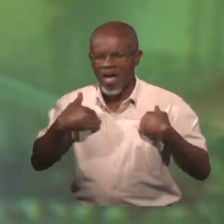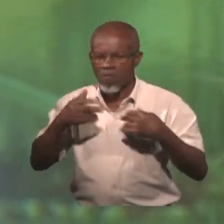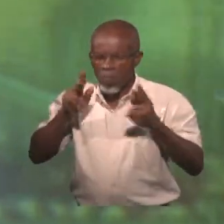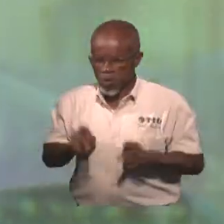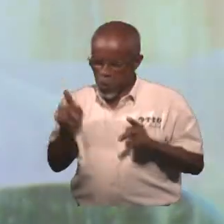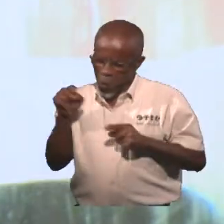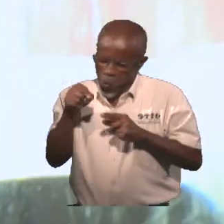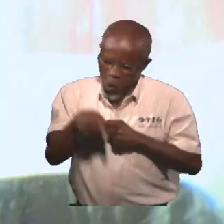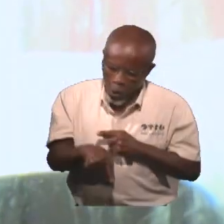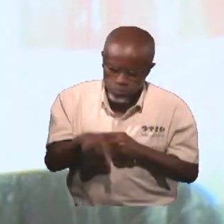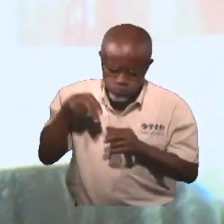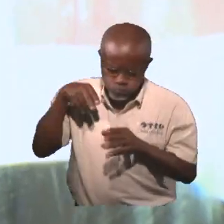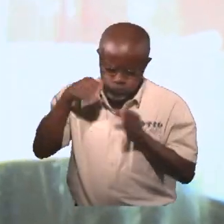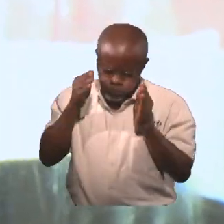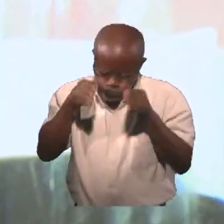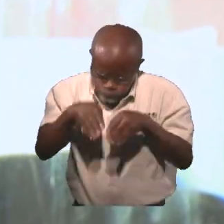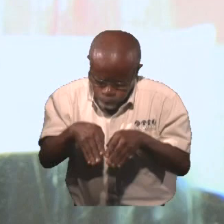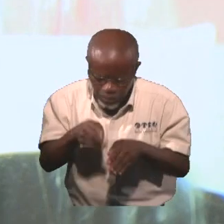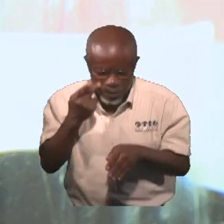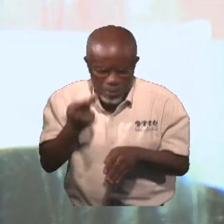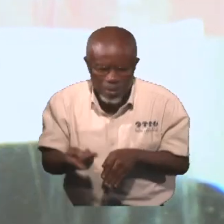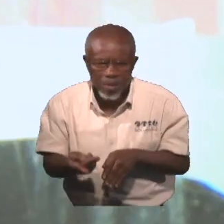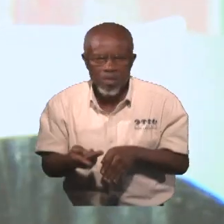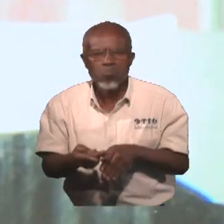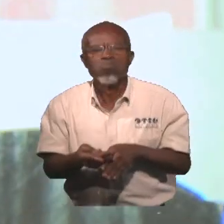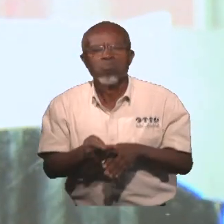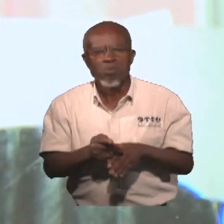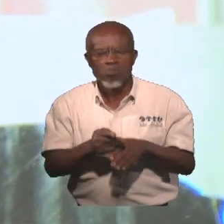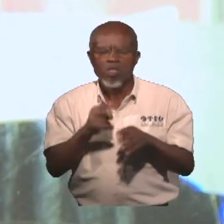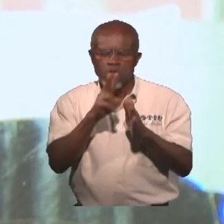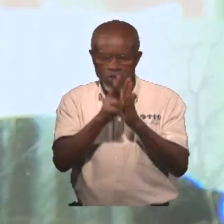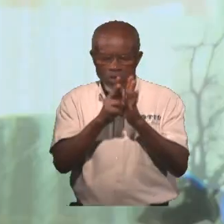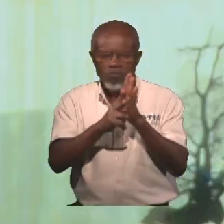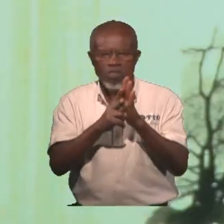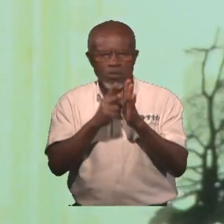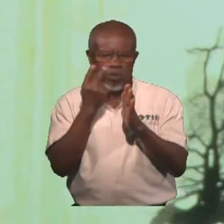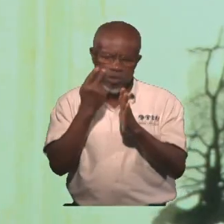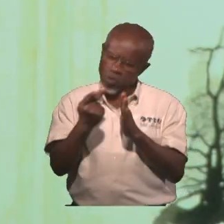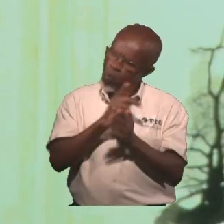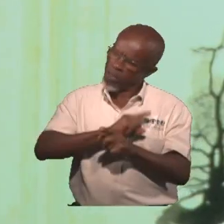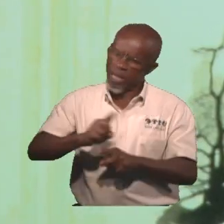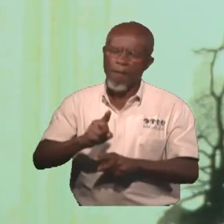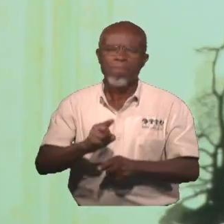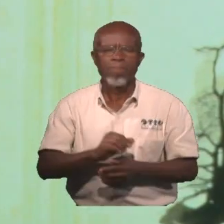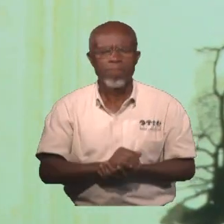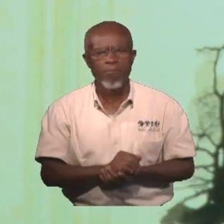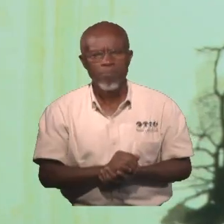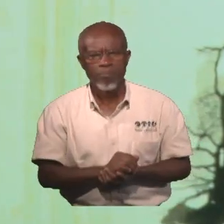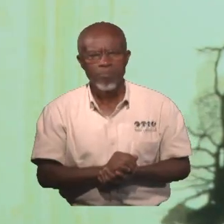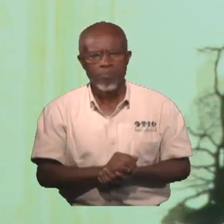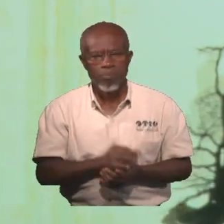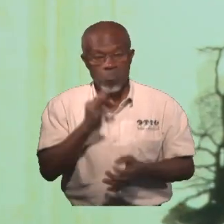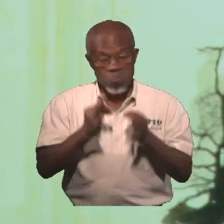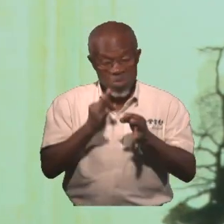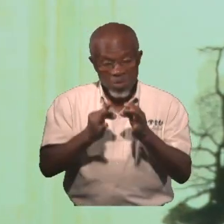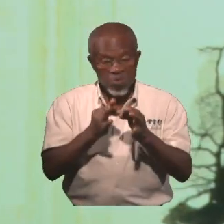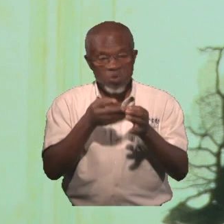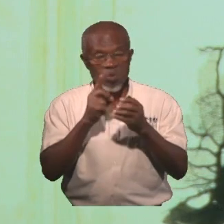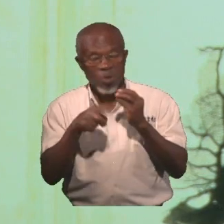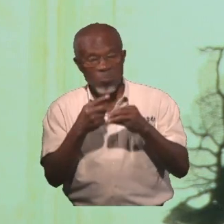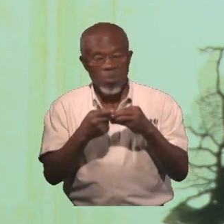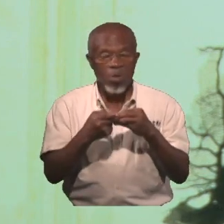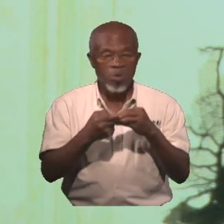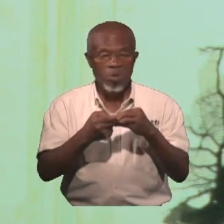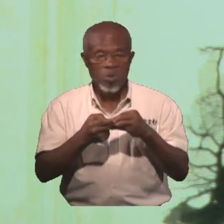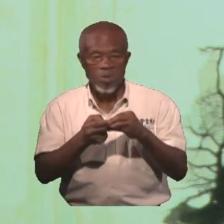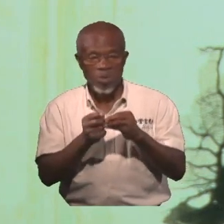many years, the project is hoping to achieve some short-term goals. If we're talking about the oceanographic equipment and